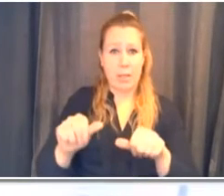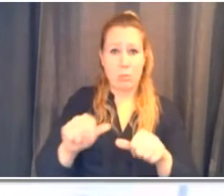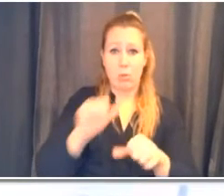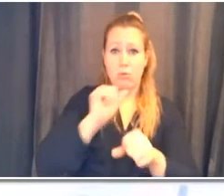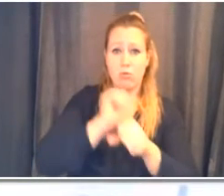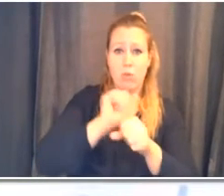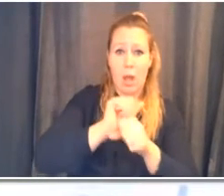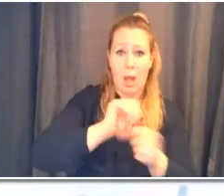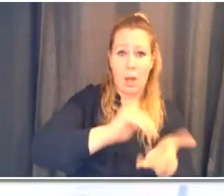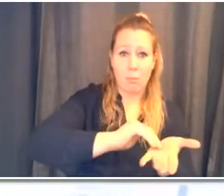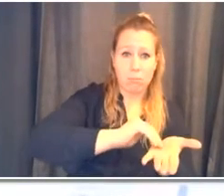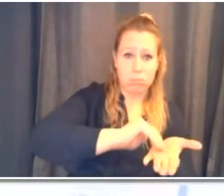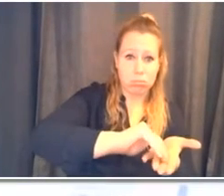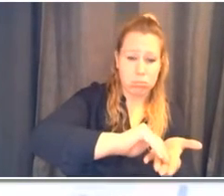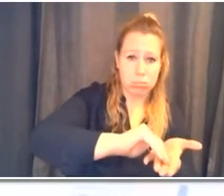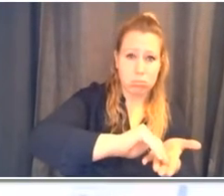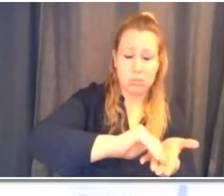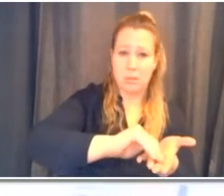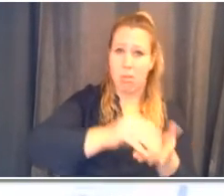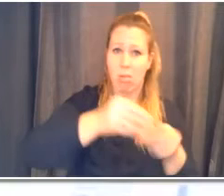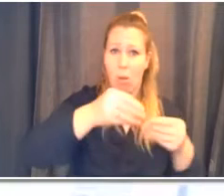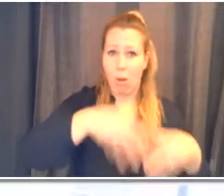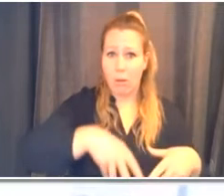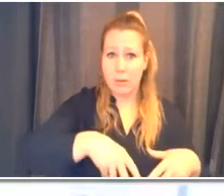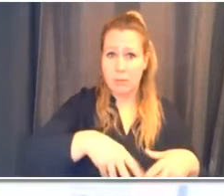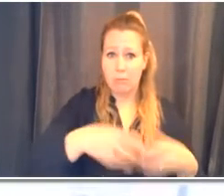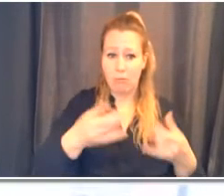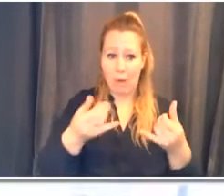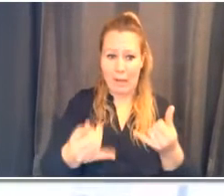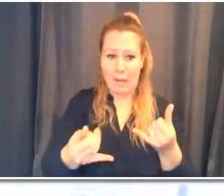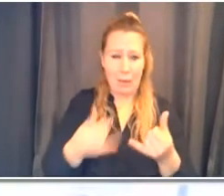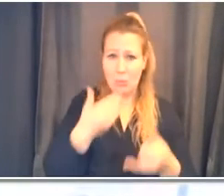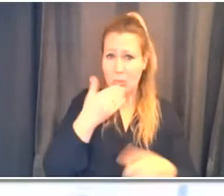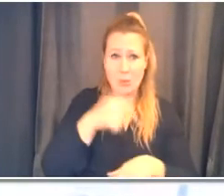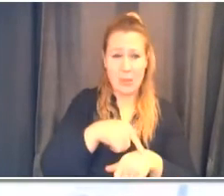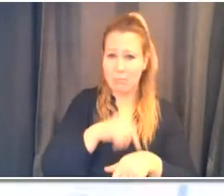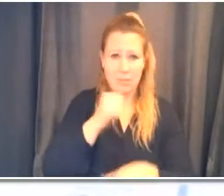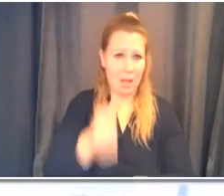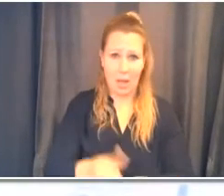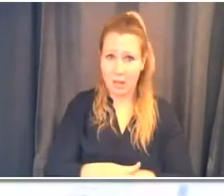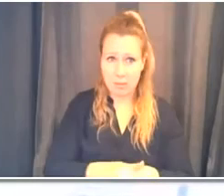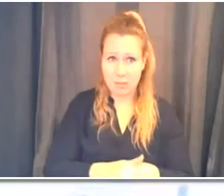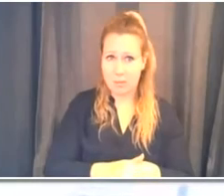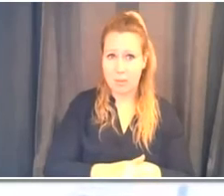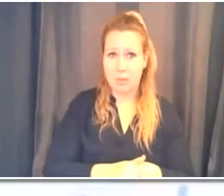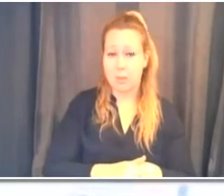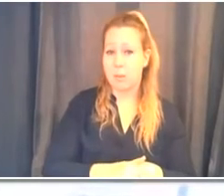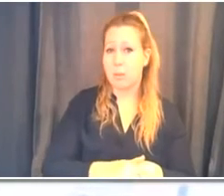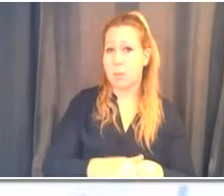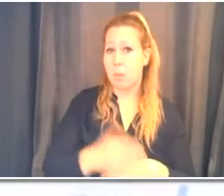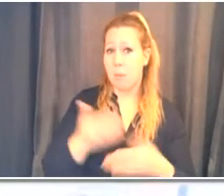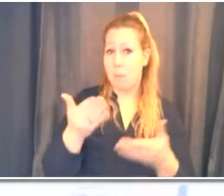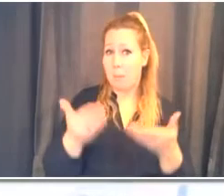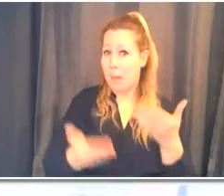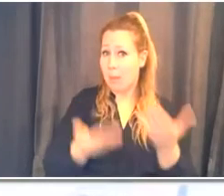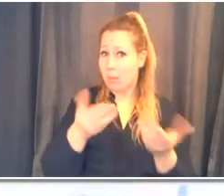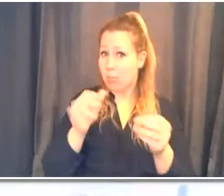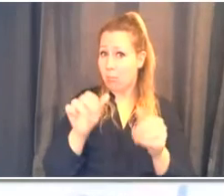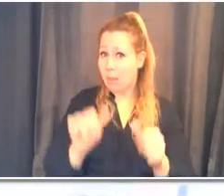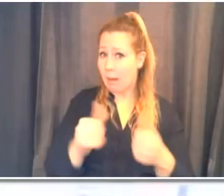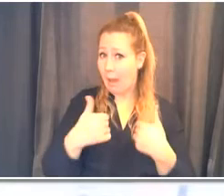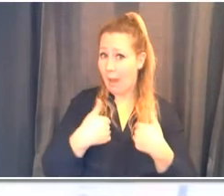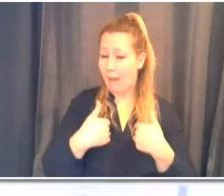resources short of having to leave for shelter are available that somebody can pick up the phone right now or text right